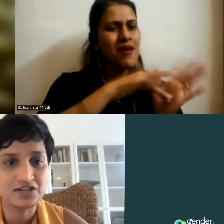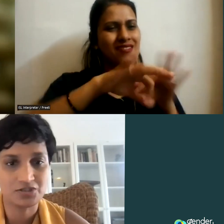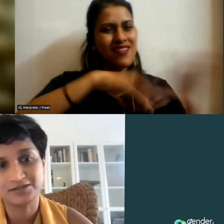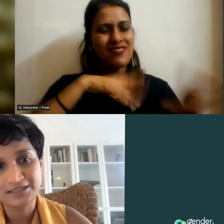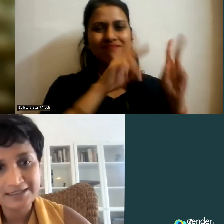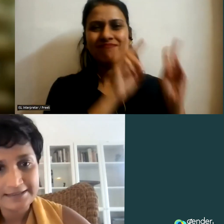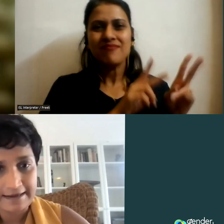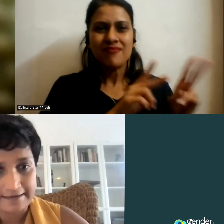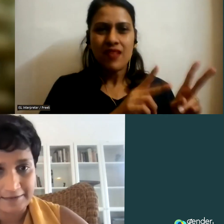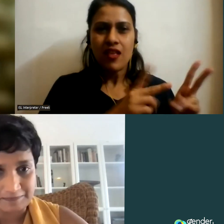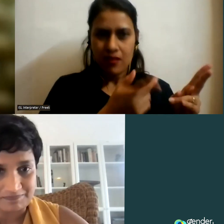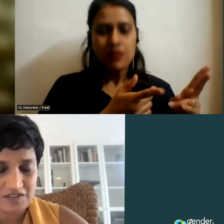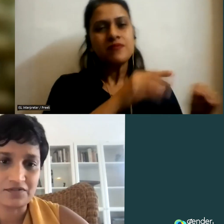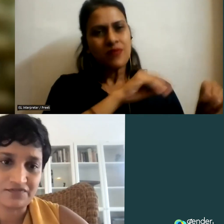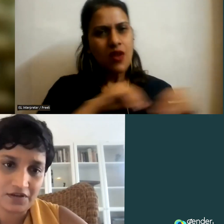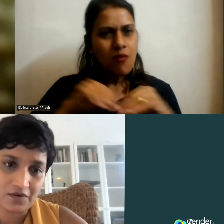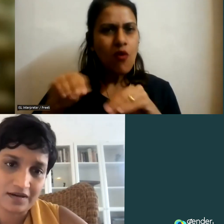our financial